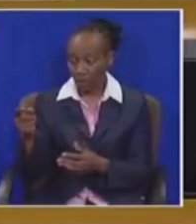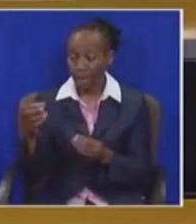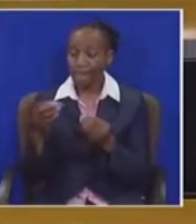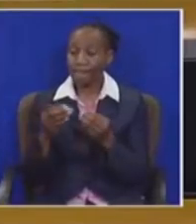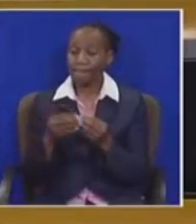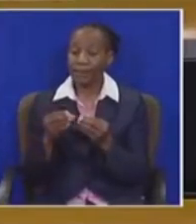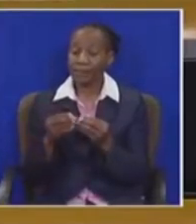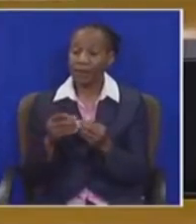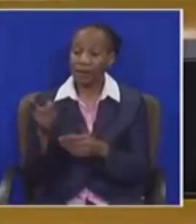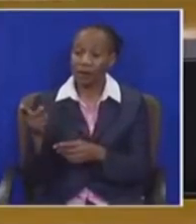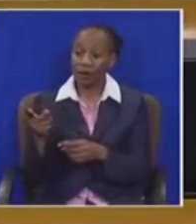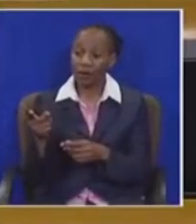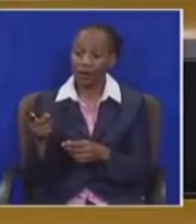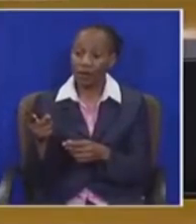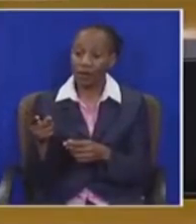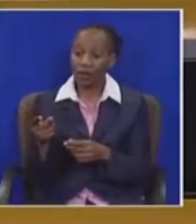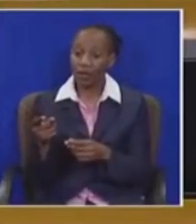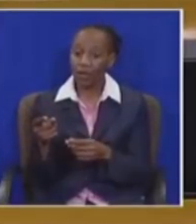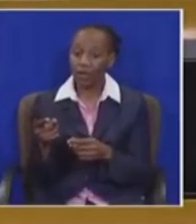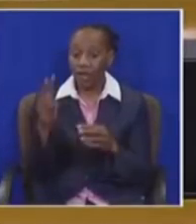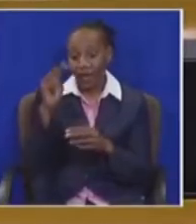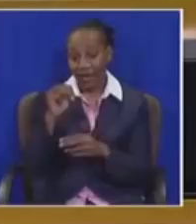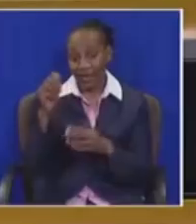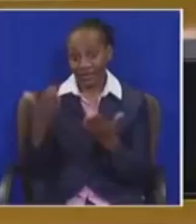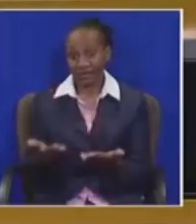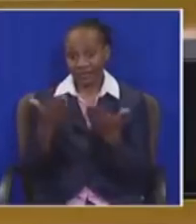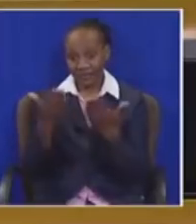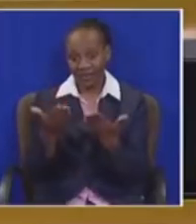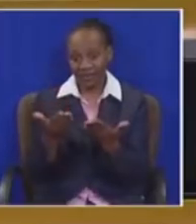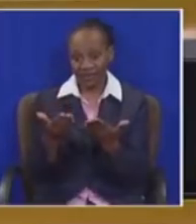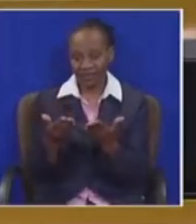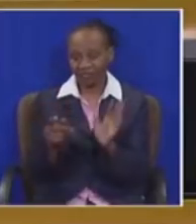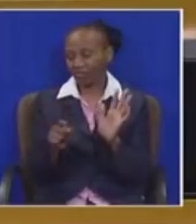disservice, because he has asked a question which